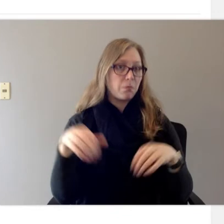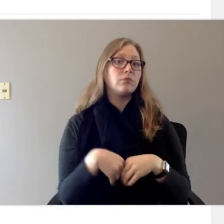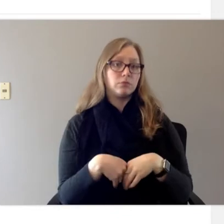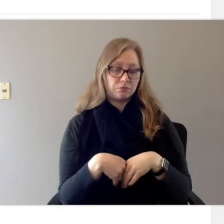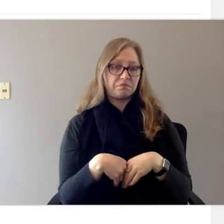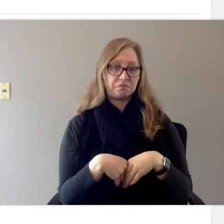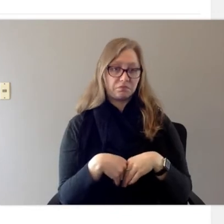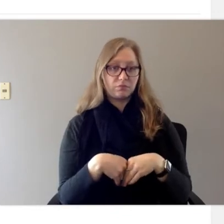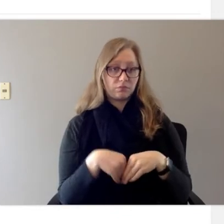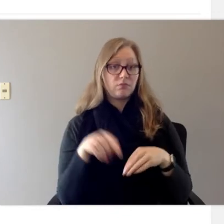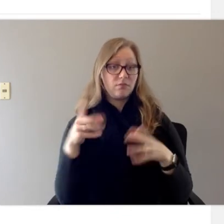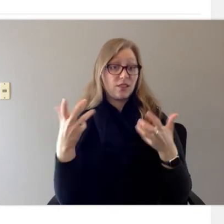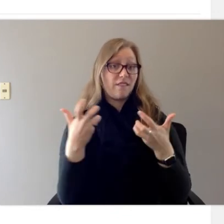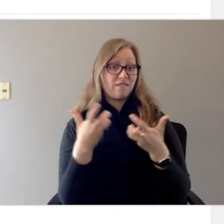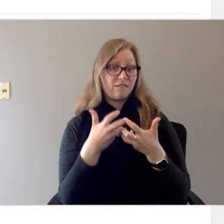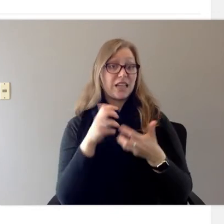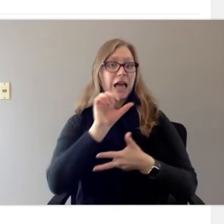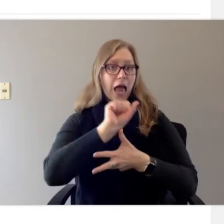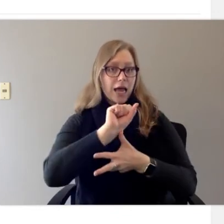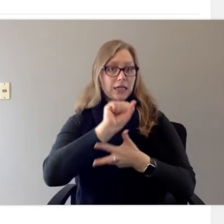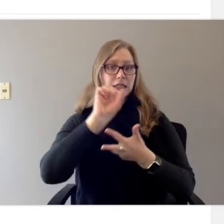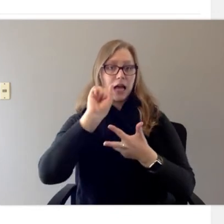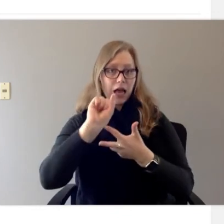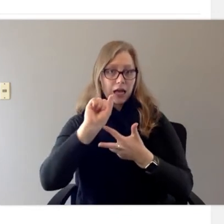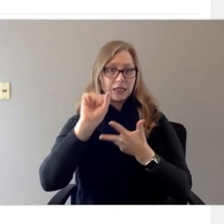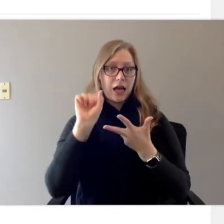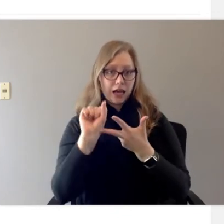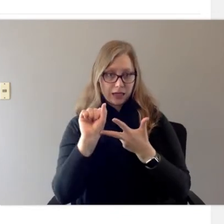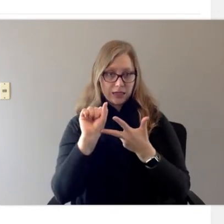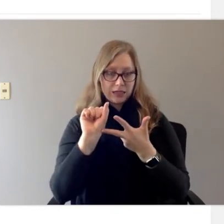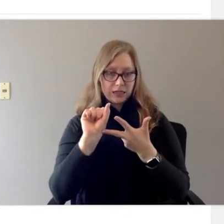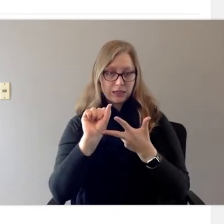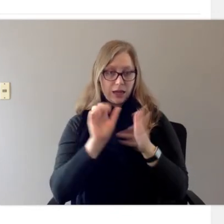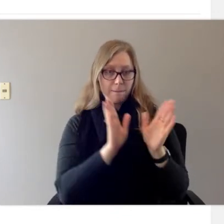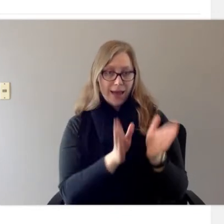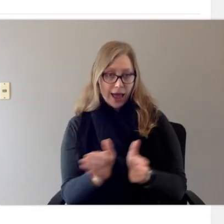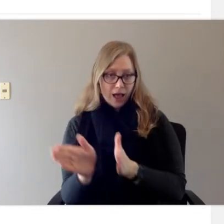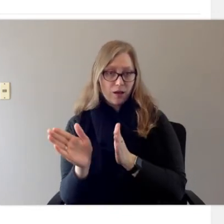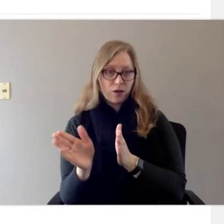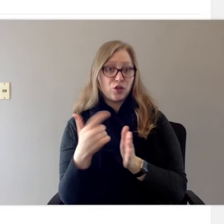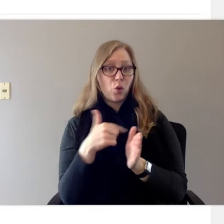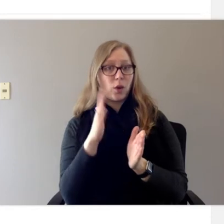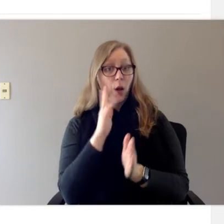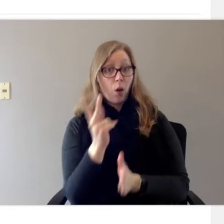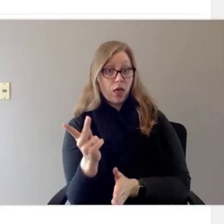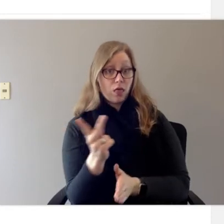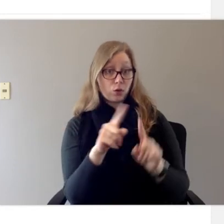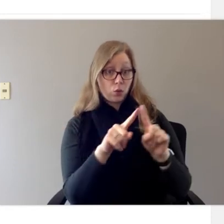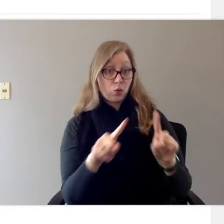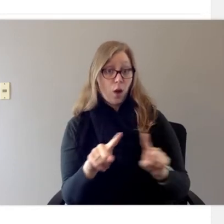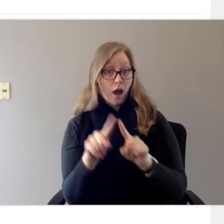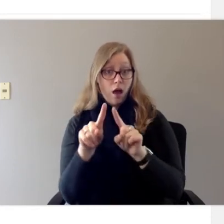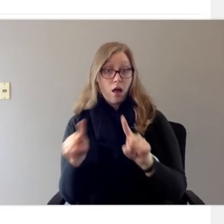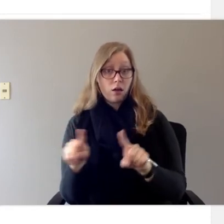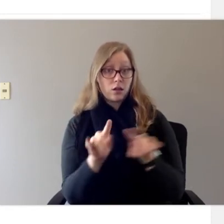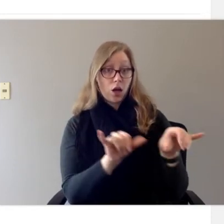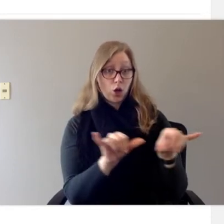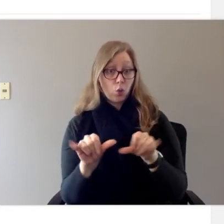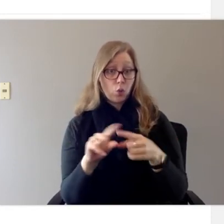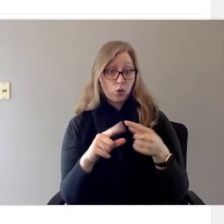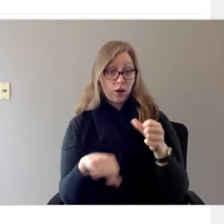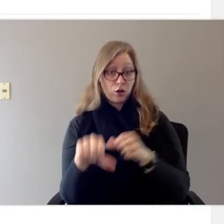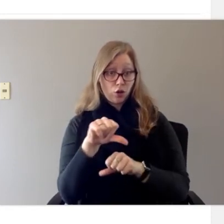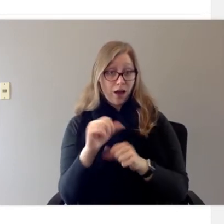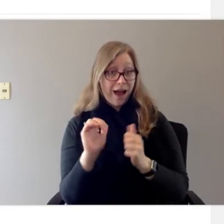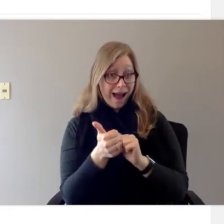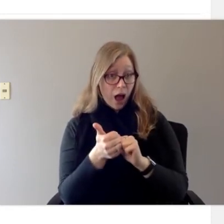does fit the side, side, side pattern. And so we know that these triangles are congruent using side, side, side. All